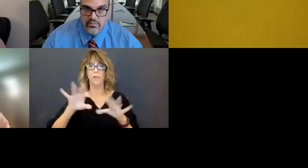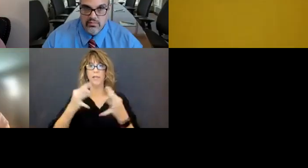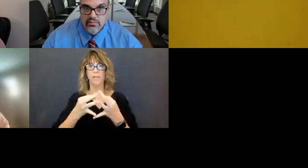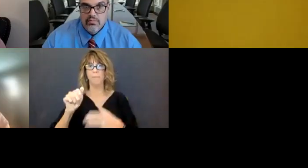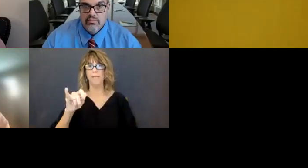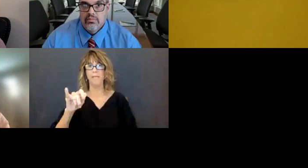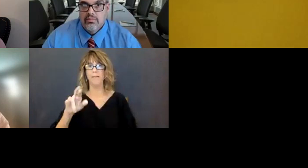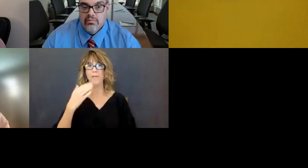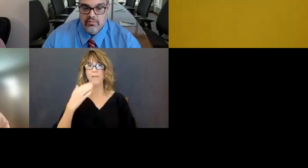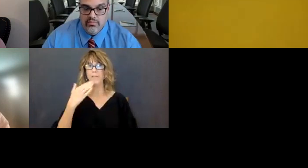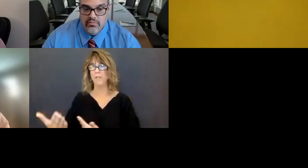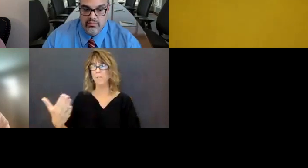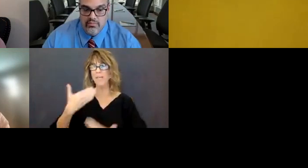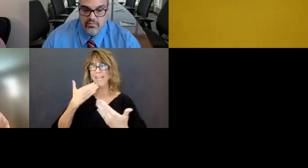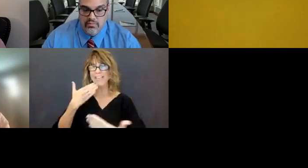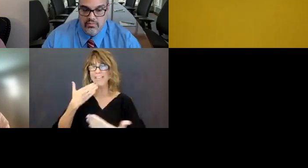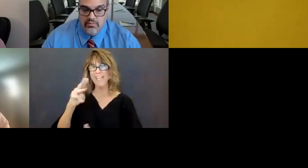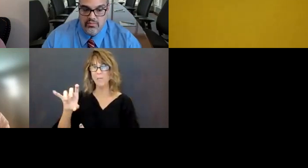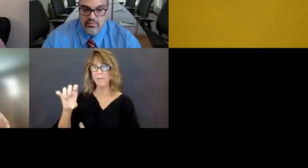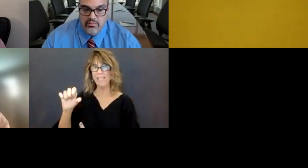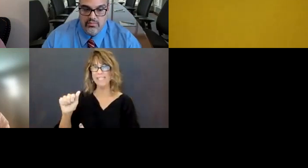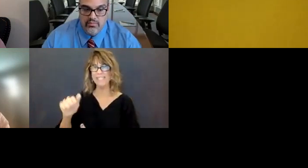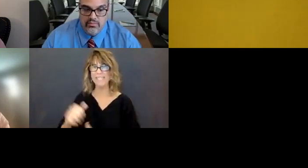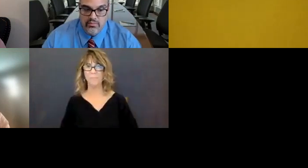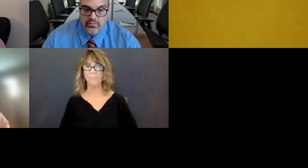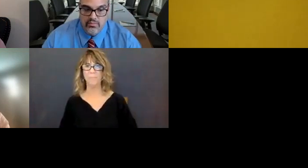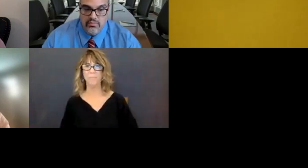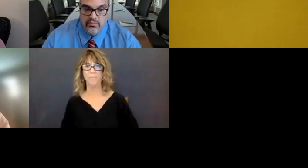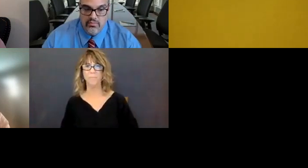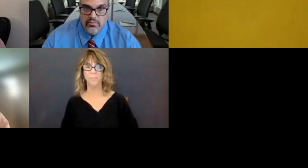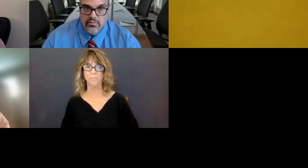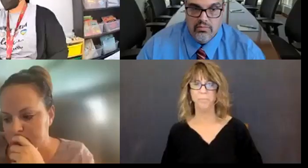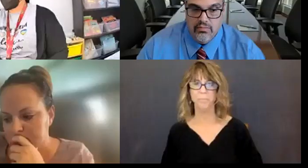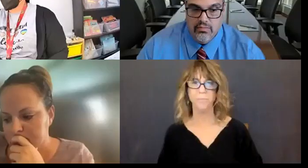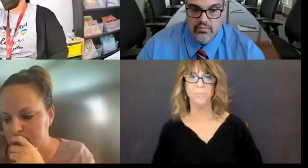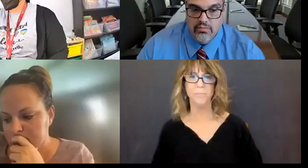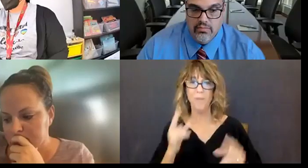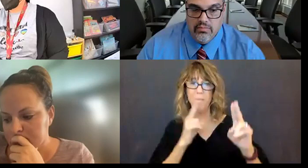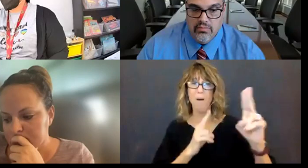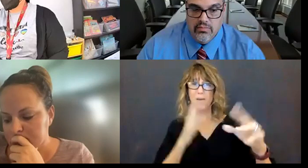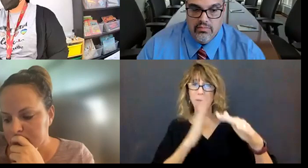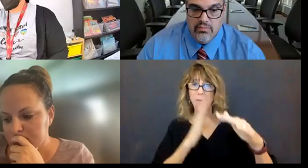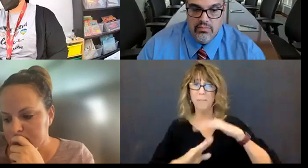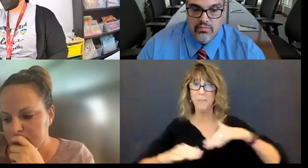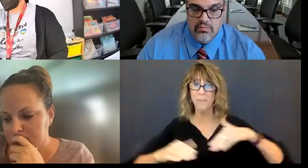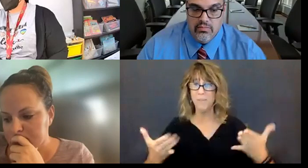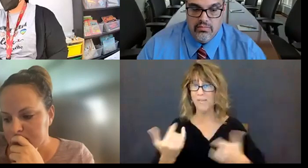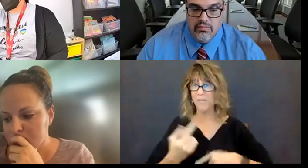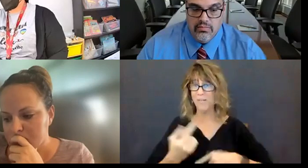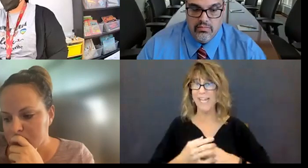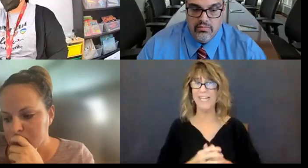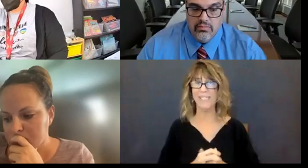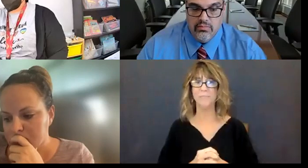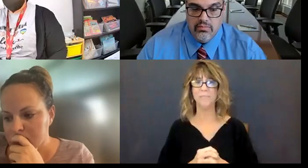Good morning. Thank you, Melissa. And I'm honored and humbled to be here today. I want to